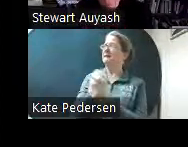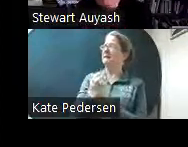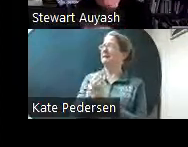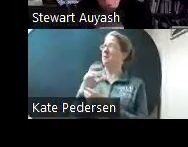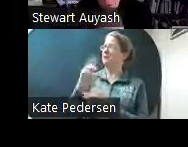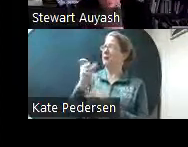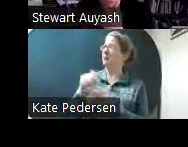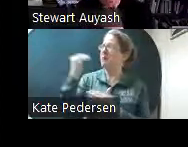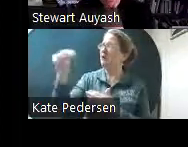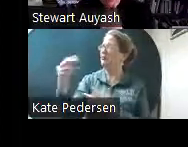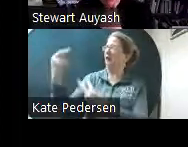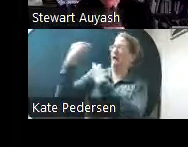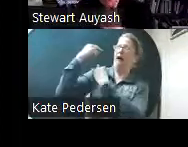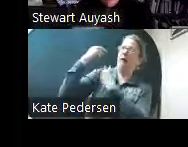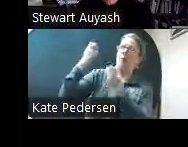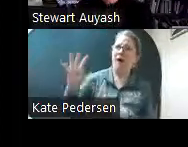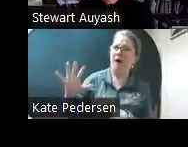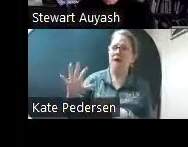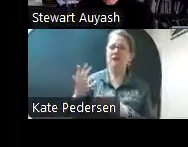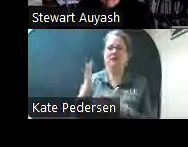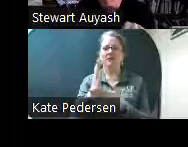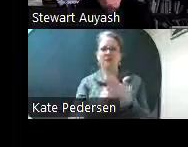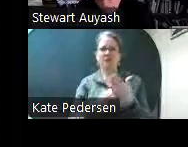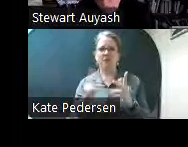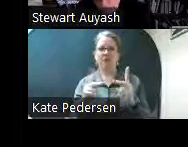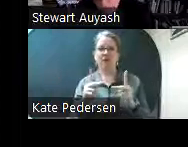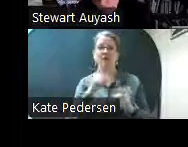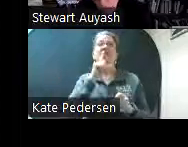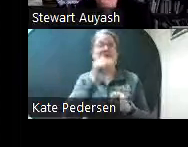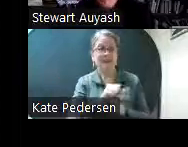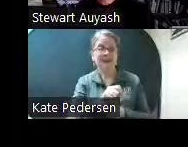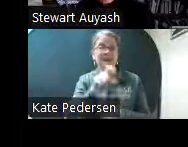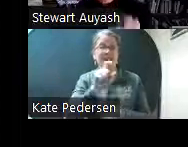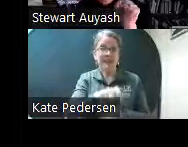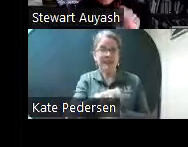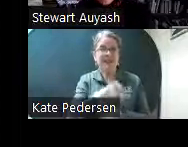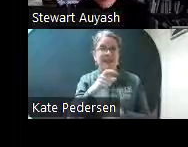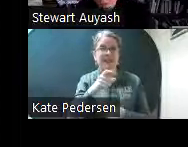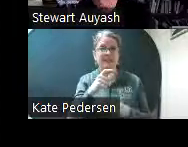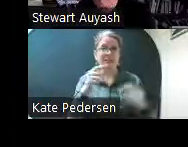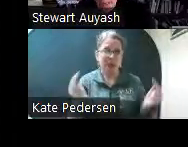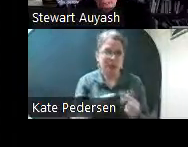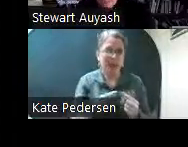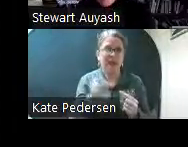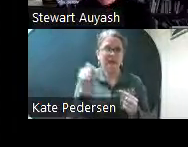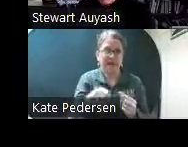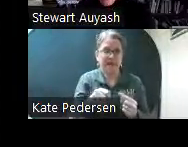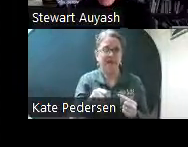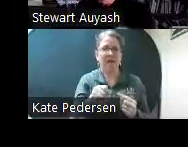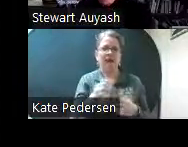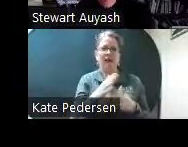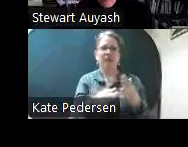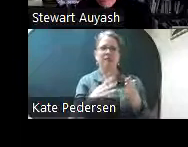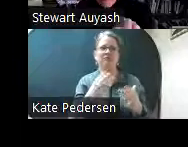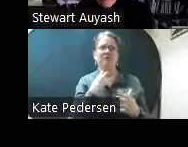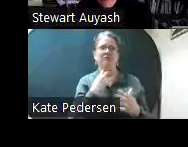want anybody looking over their shoulder. And some people who were legitimately in need of opioids because of pain ended up going to